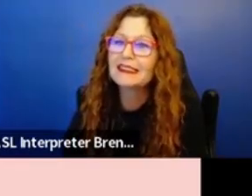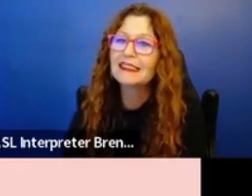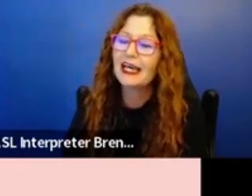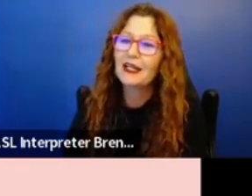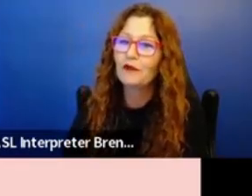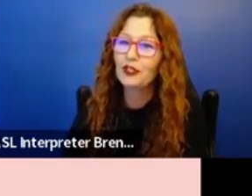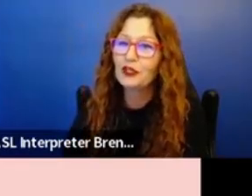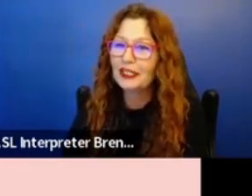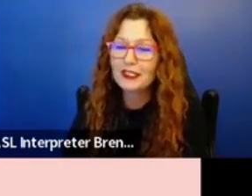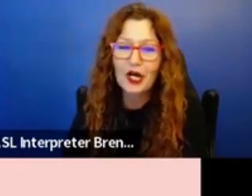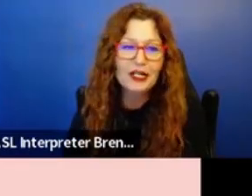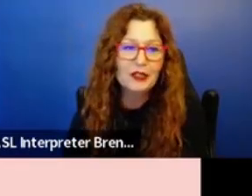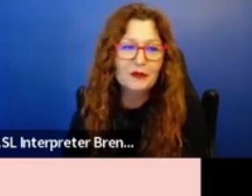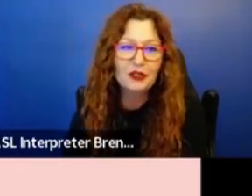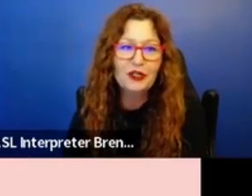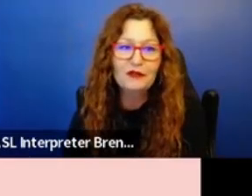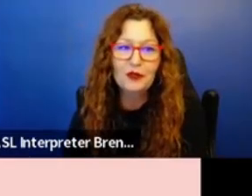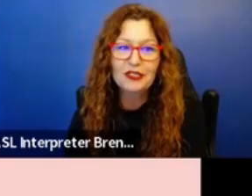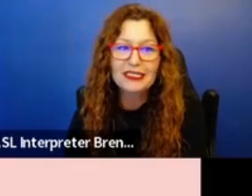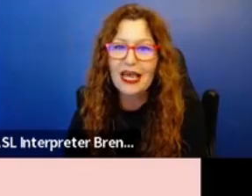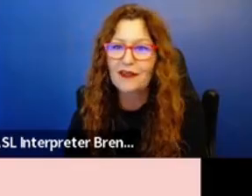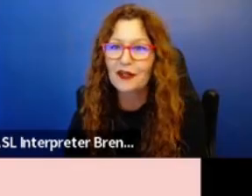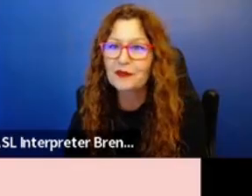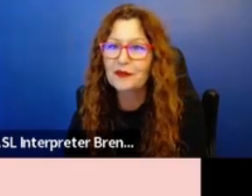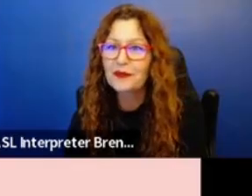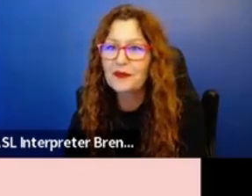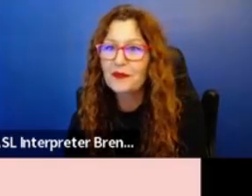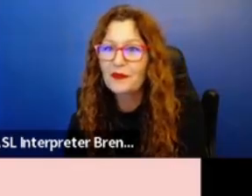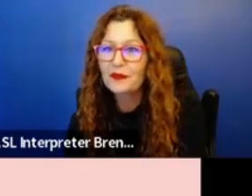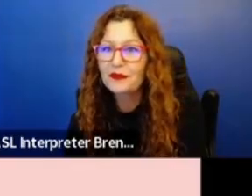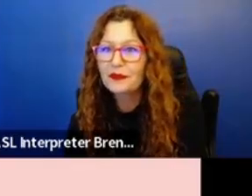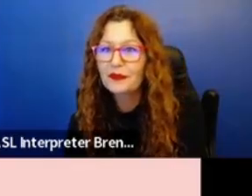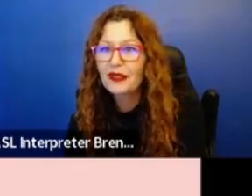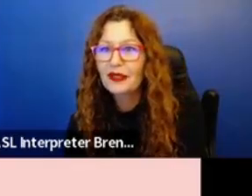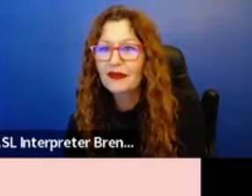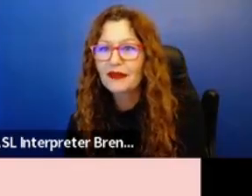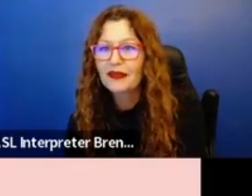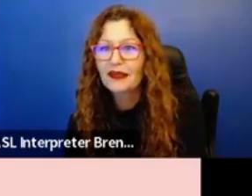signs, and hopefully you can get started. We'll learn a few words together.